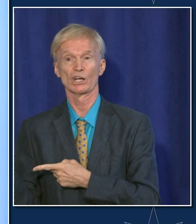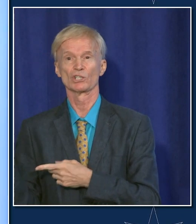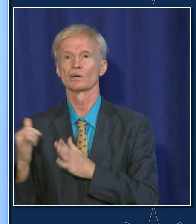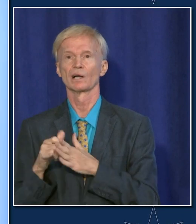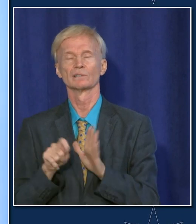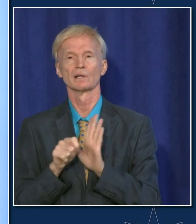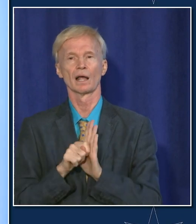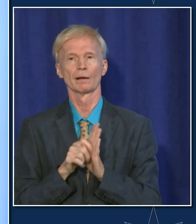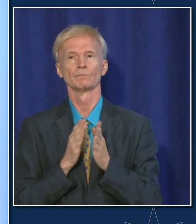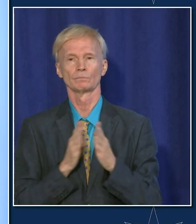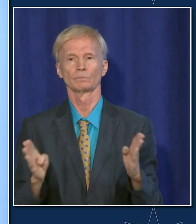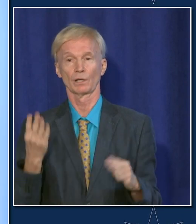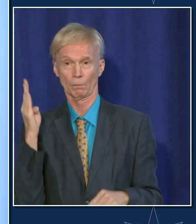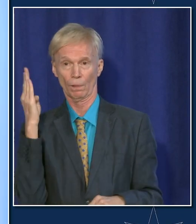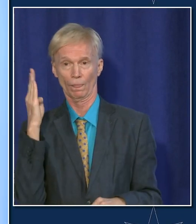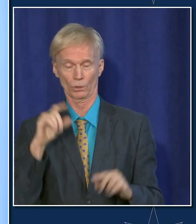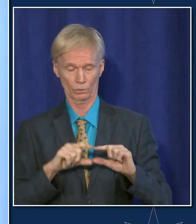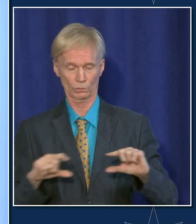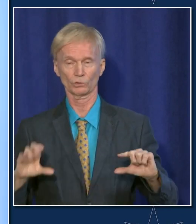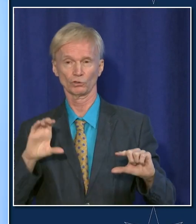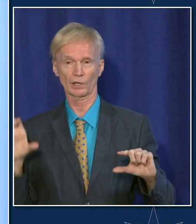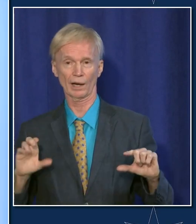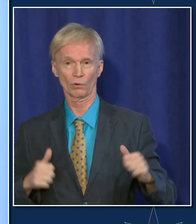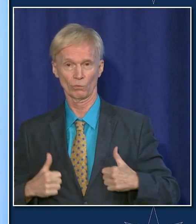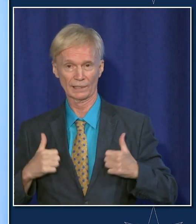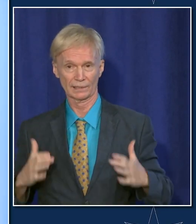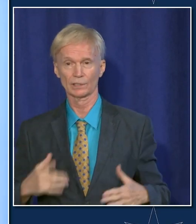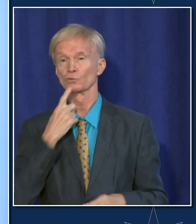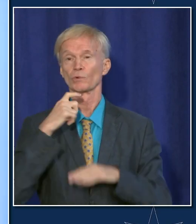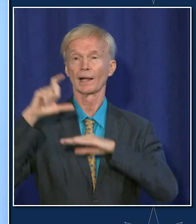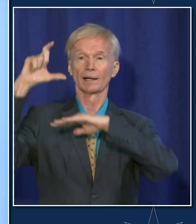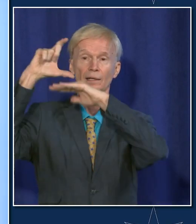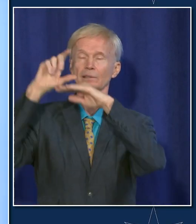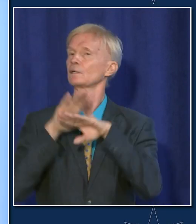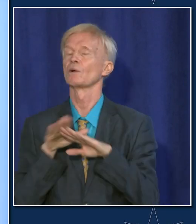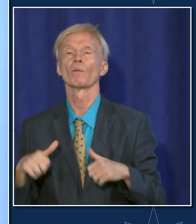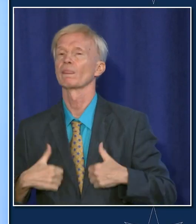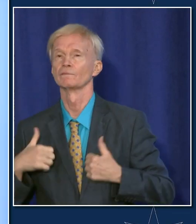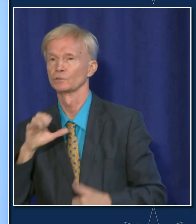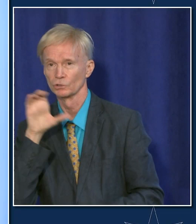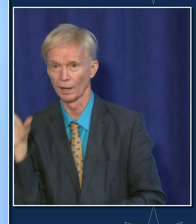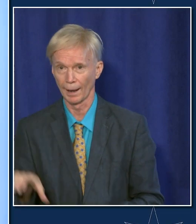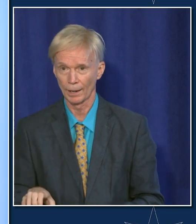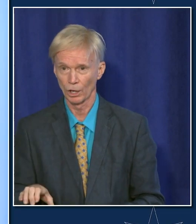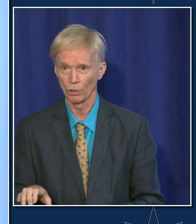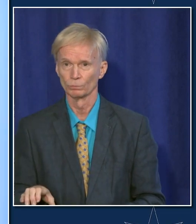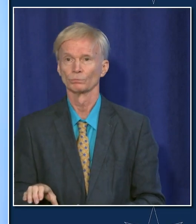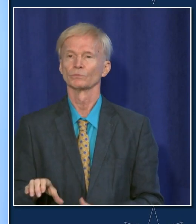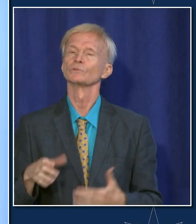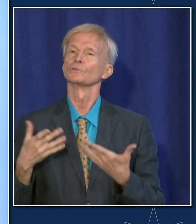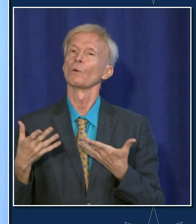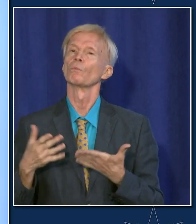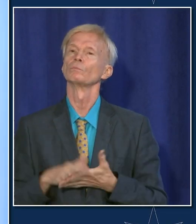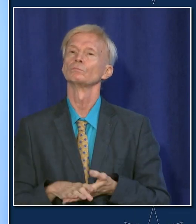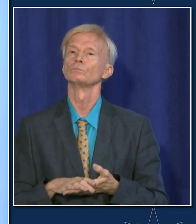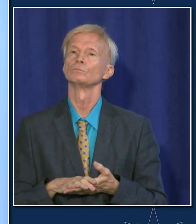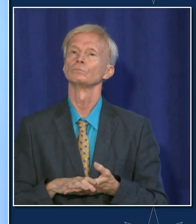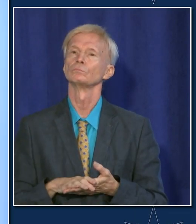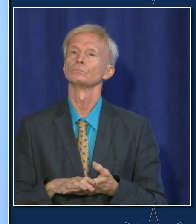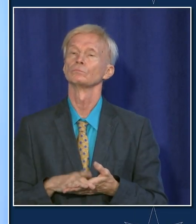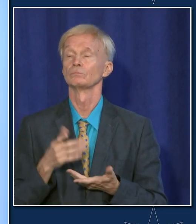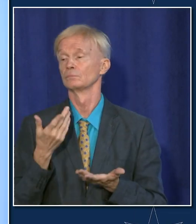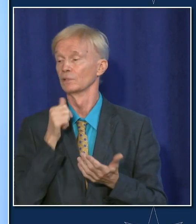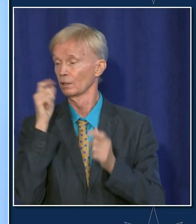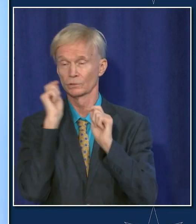of Lollapalooza. Blue represents Chicago residents, red represents non-Chicago residents. And so, not